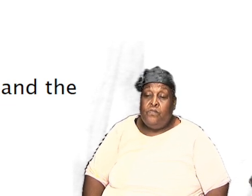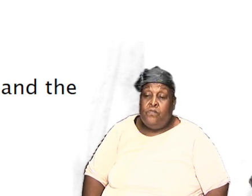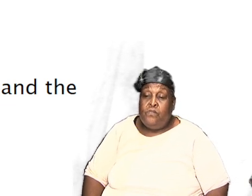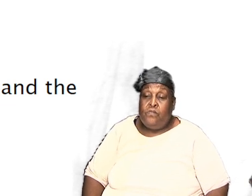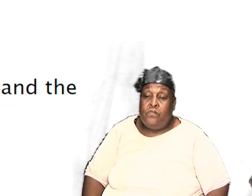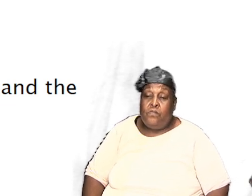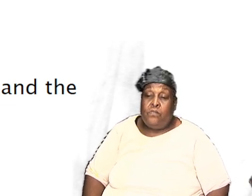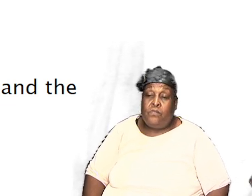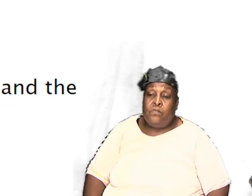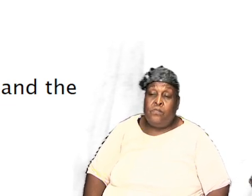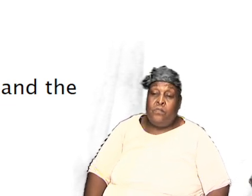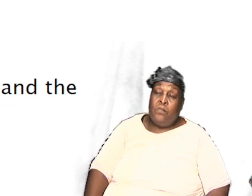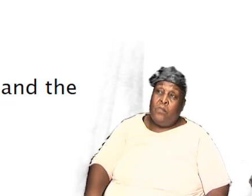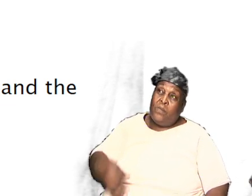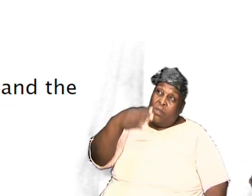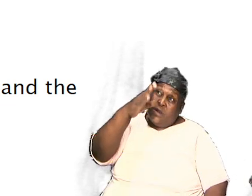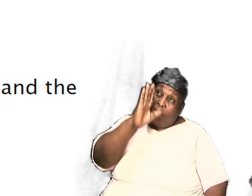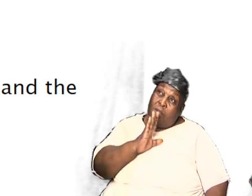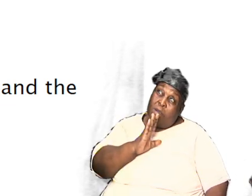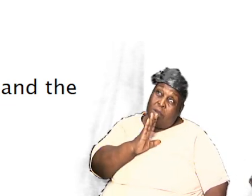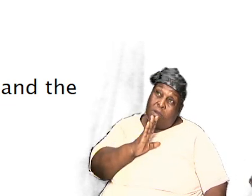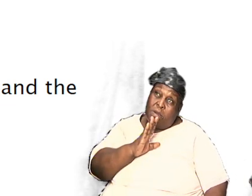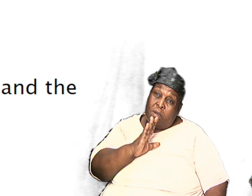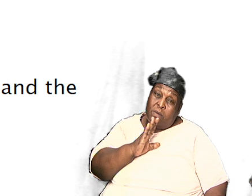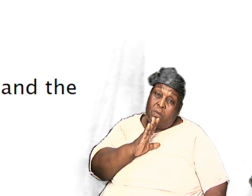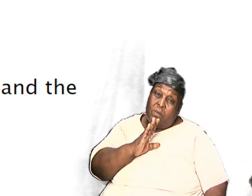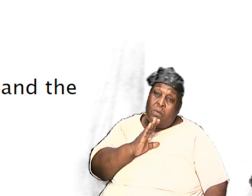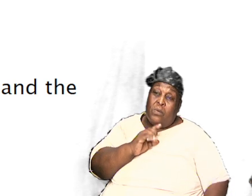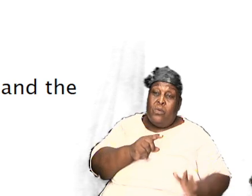He will then expose the wrong thing that we are doing.